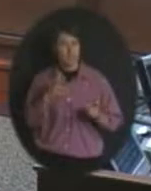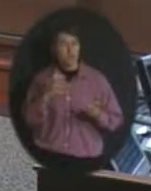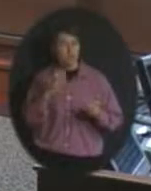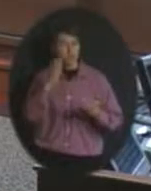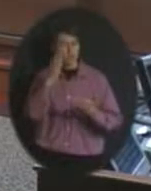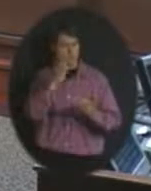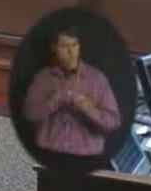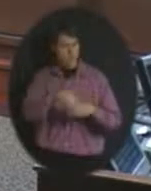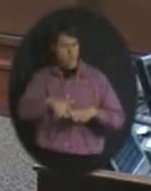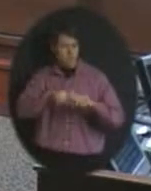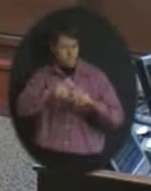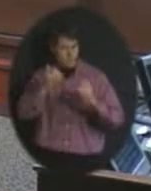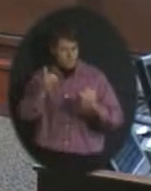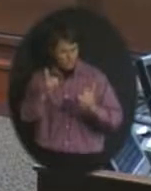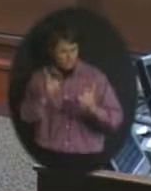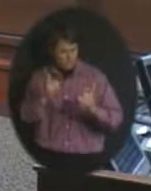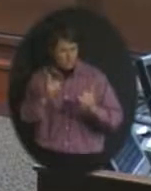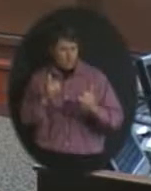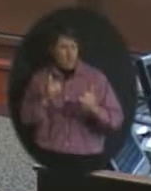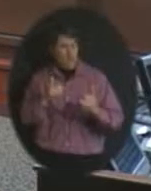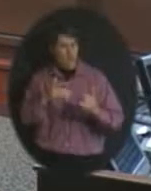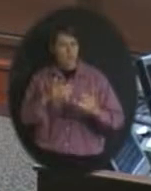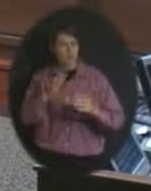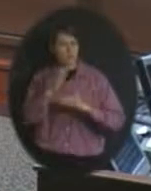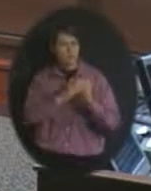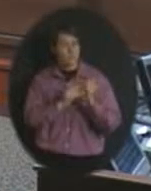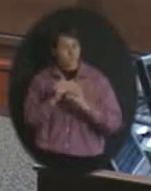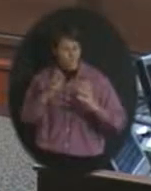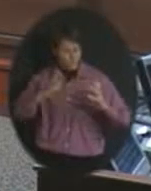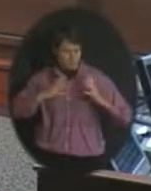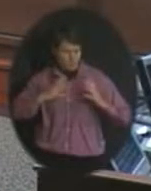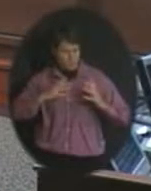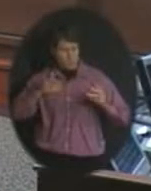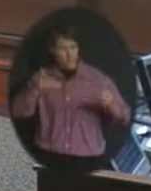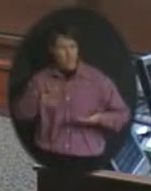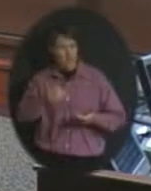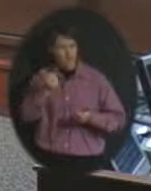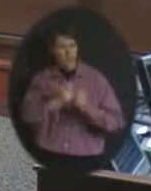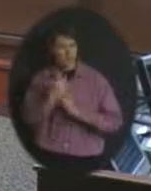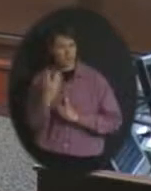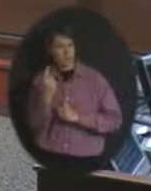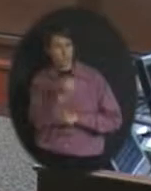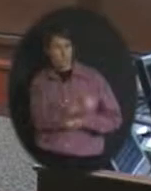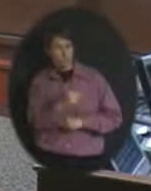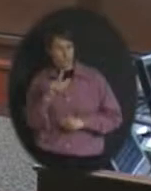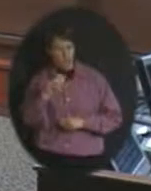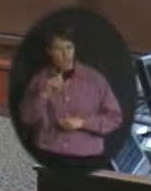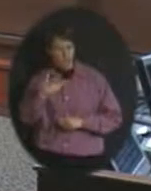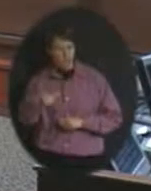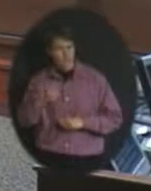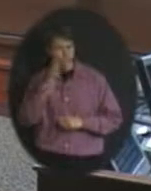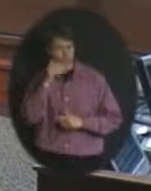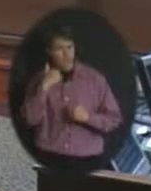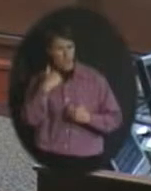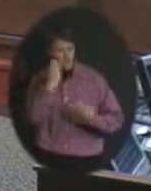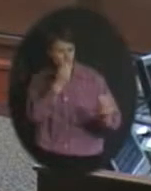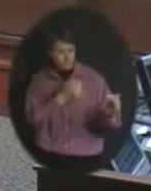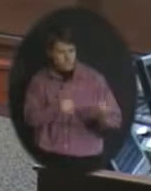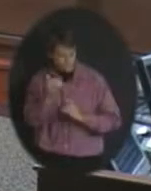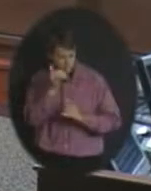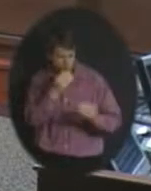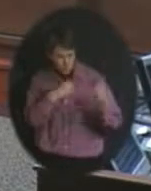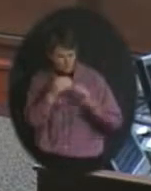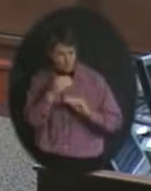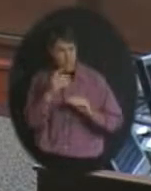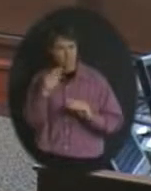stop where we are right now, take our comfort break. I would invite everyone to go out to the lobby where we will be having a reception for